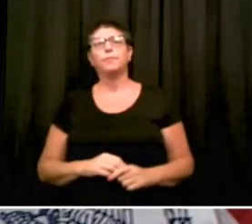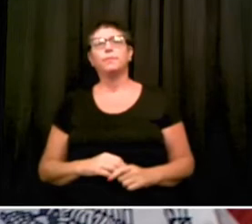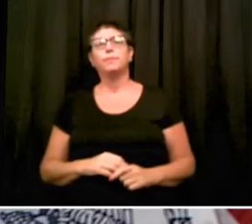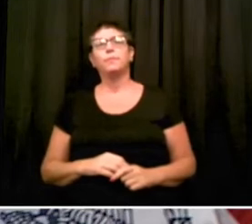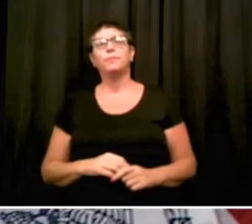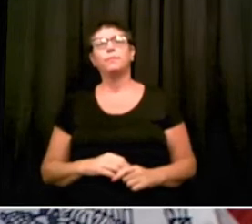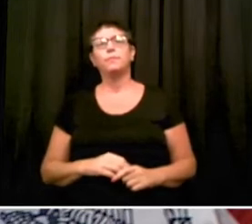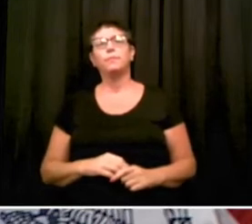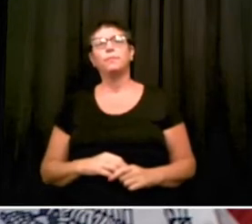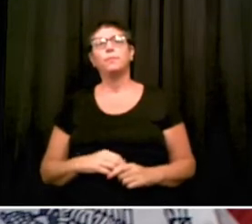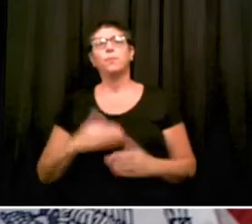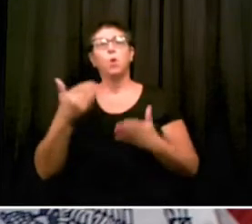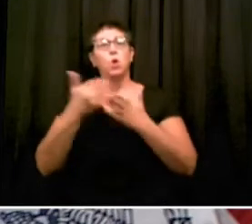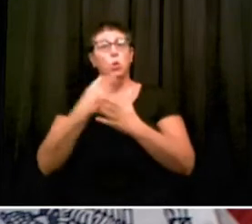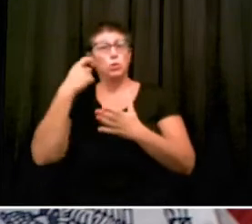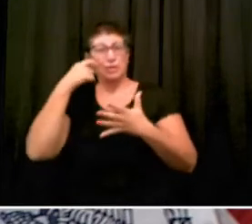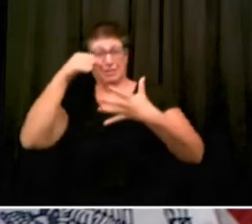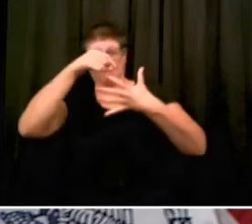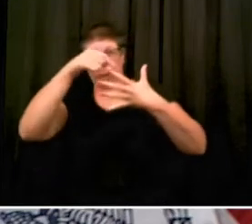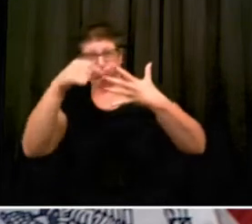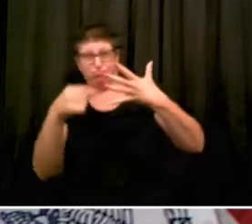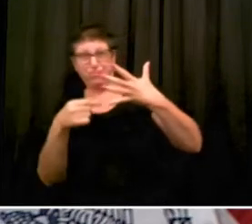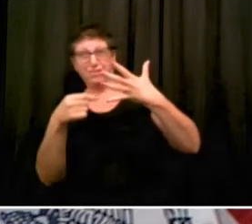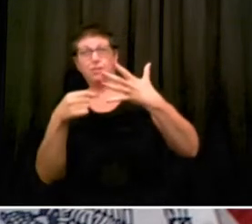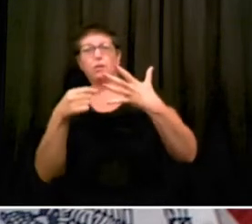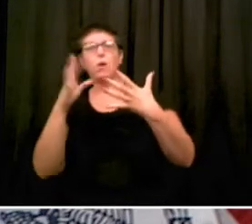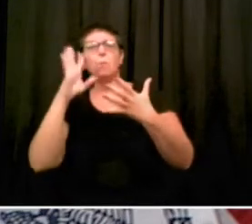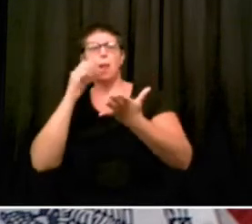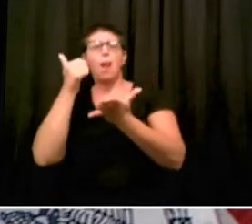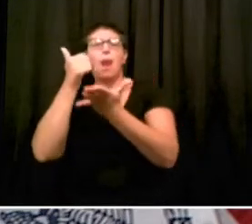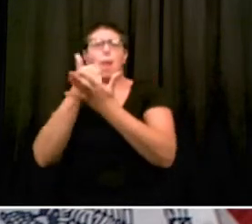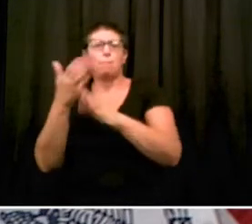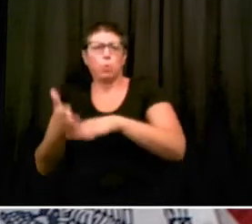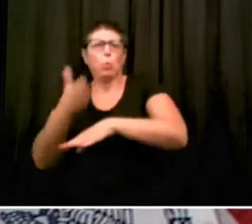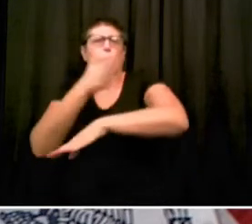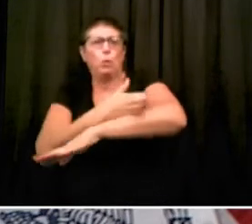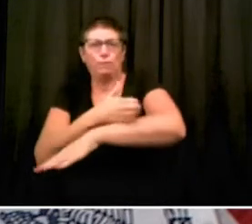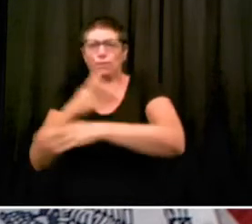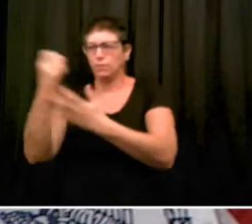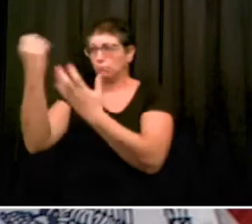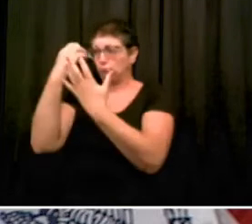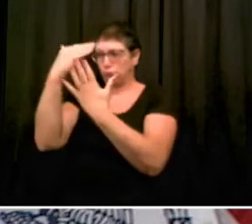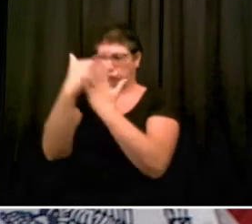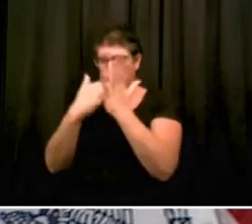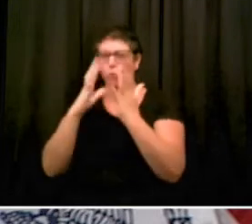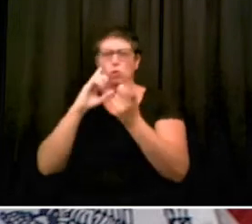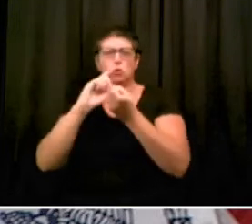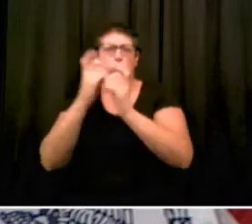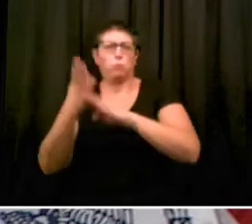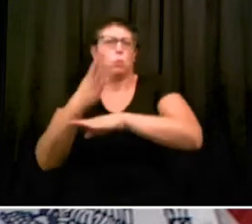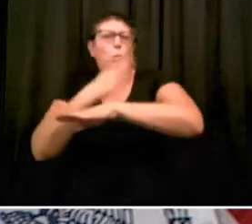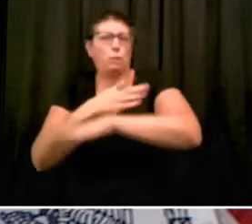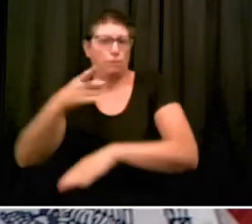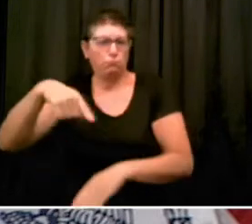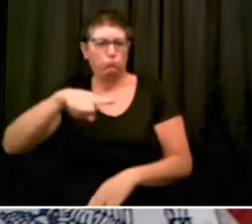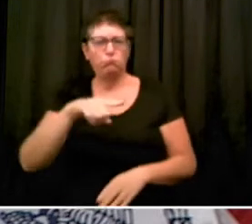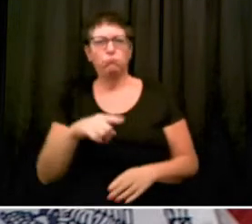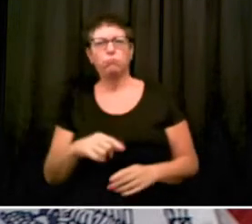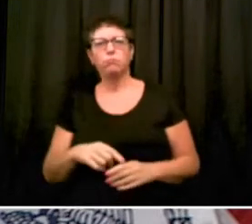an important step forward. I want to now turn to our police commissioner, who has, over his last 7